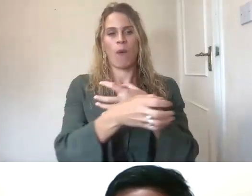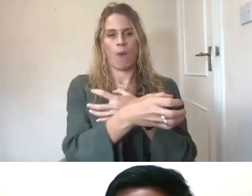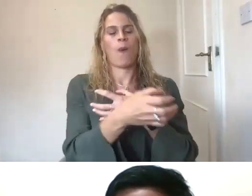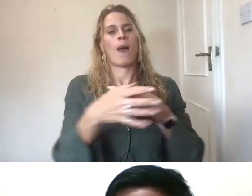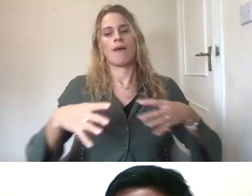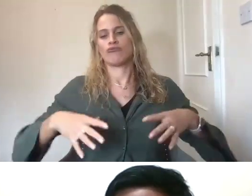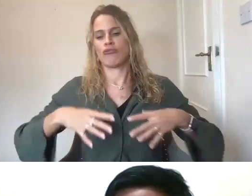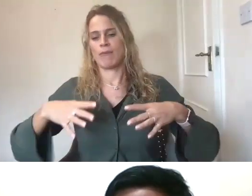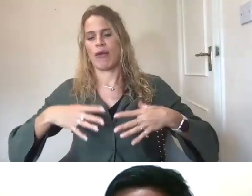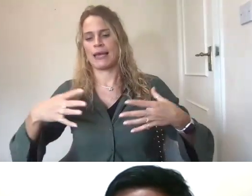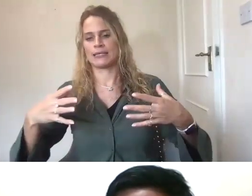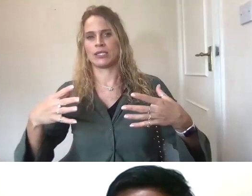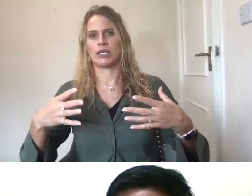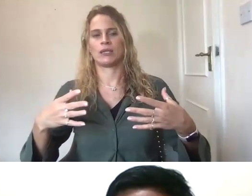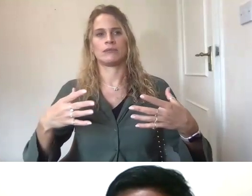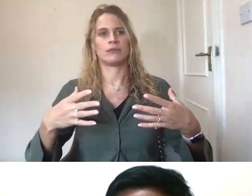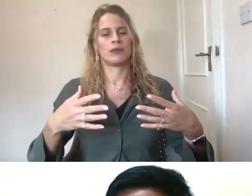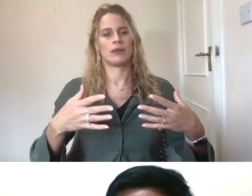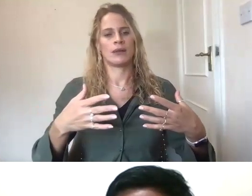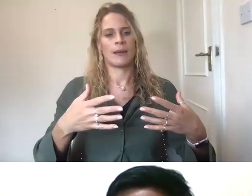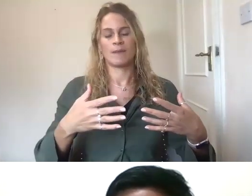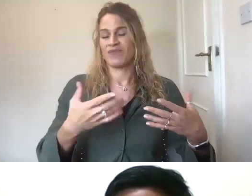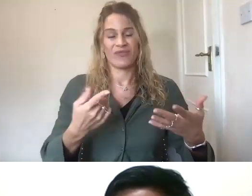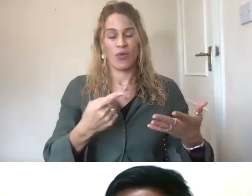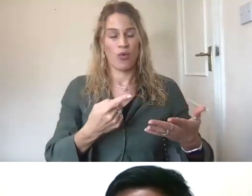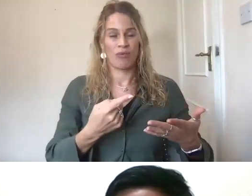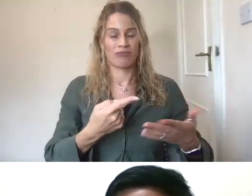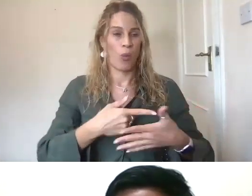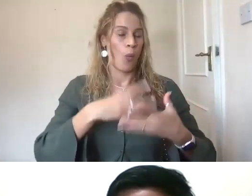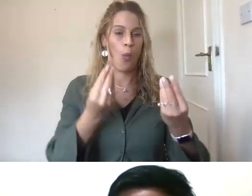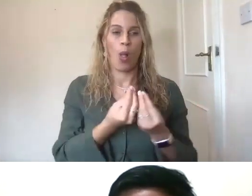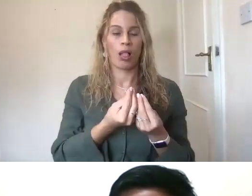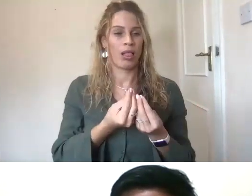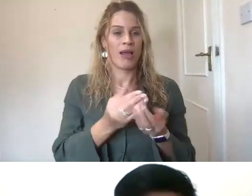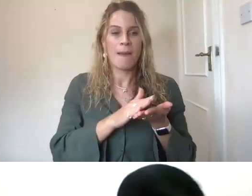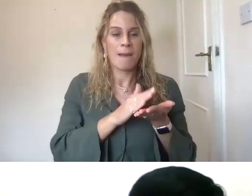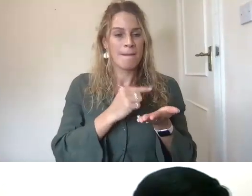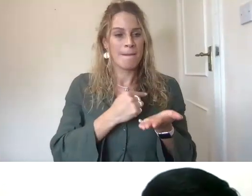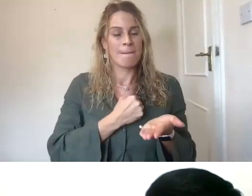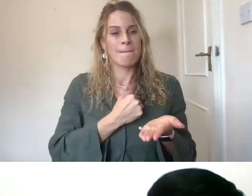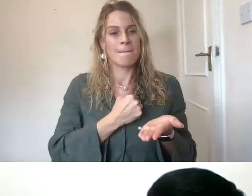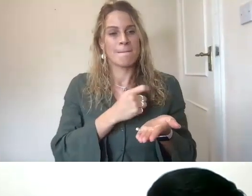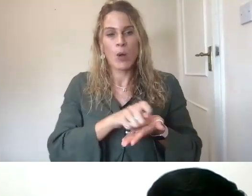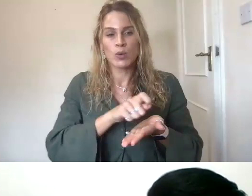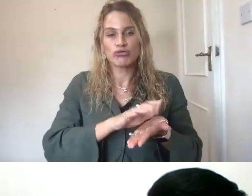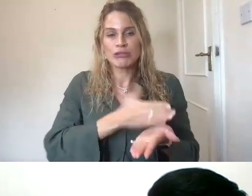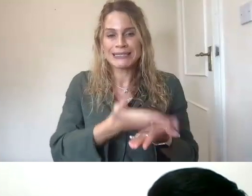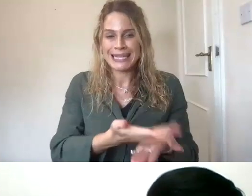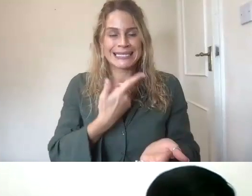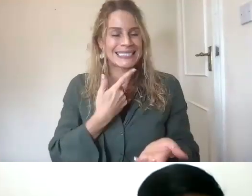work involved in poetry translation, they're similar to those a speaker undertakes